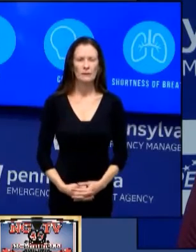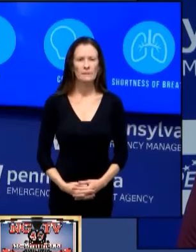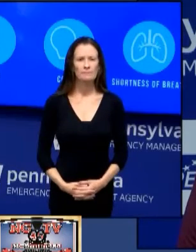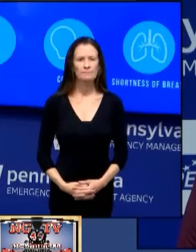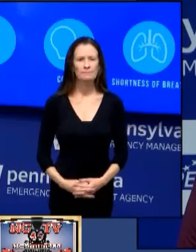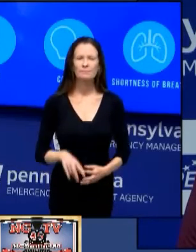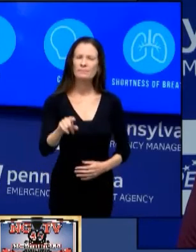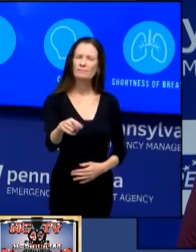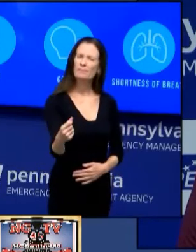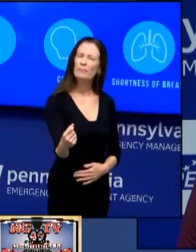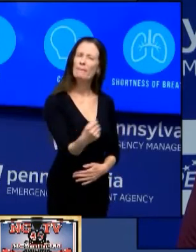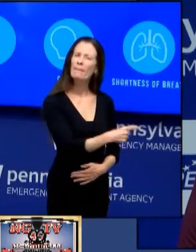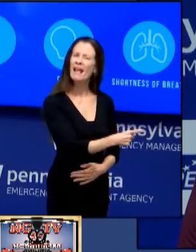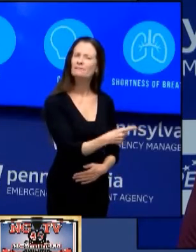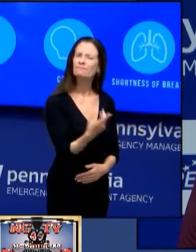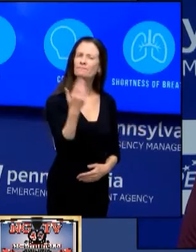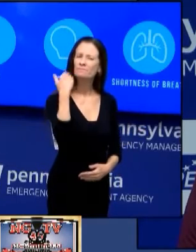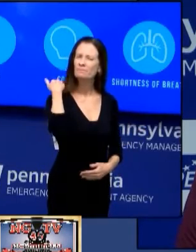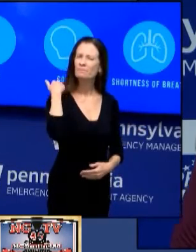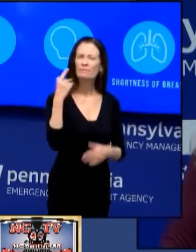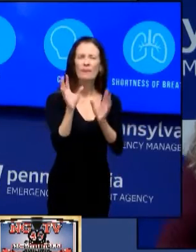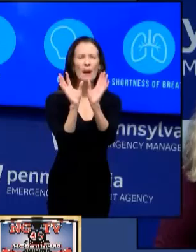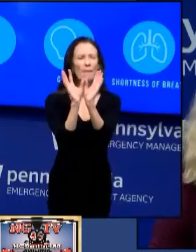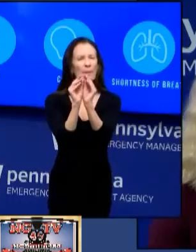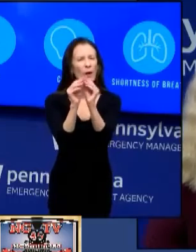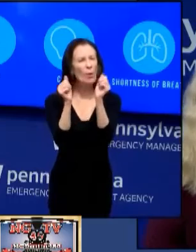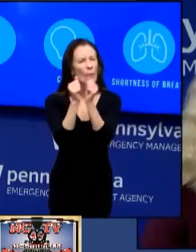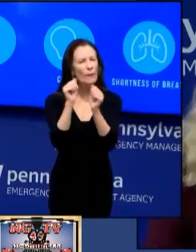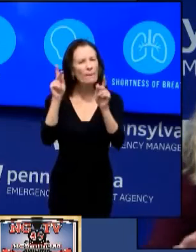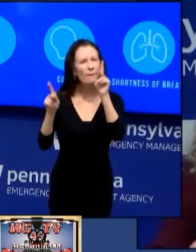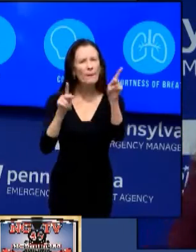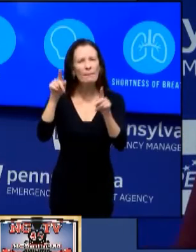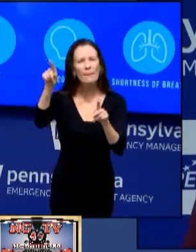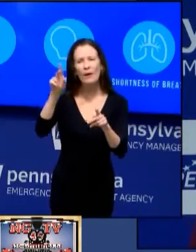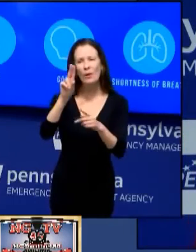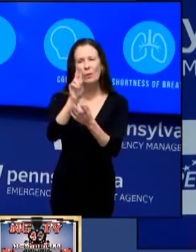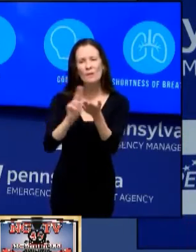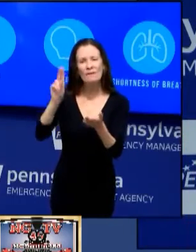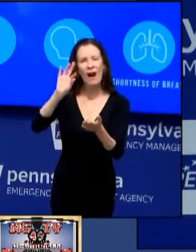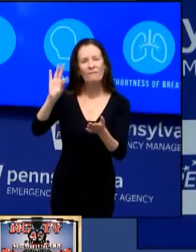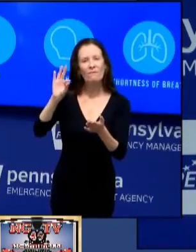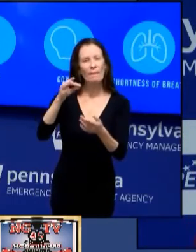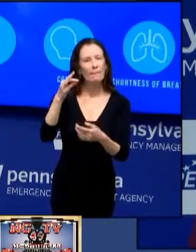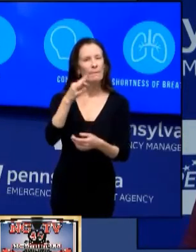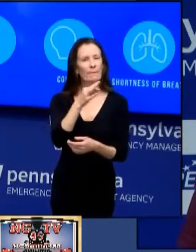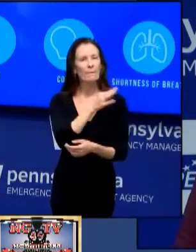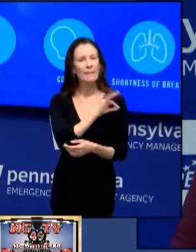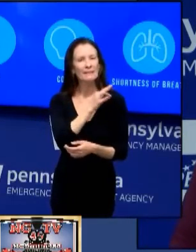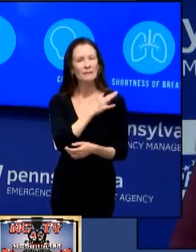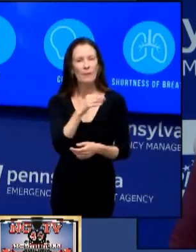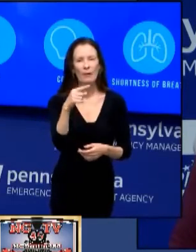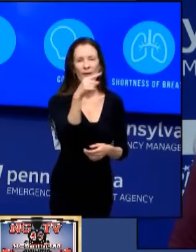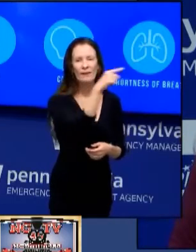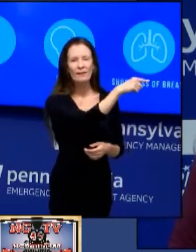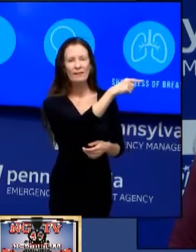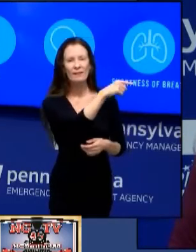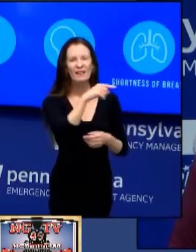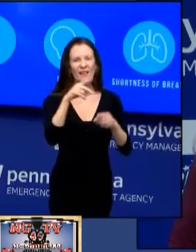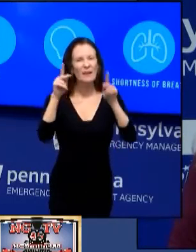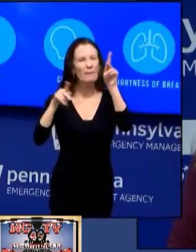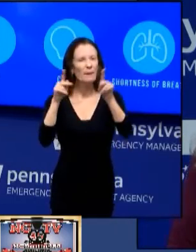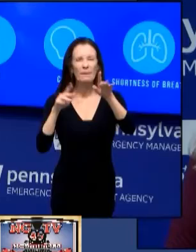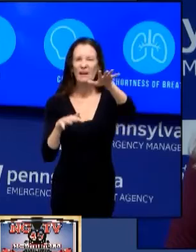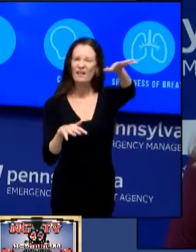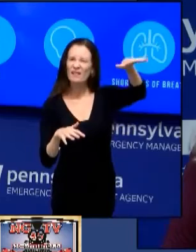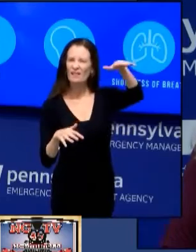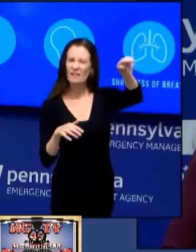tell us how that meeting went and what you learned from it? Sure. So we had a great call with Dr. Roberts from the University of Pittsburgh School